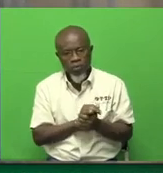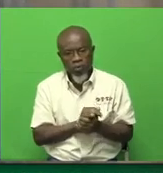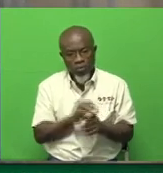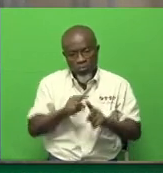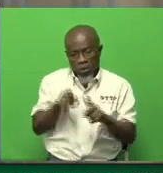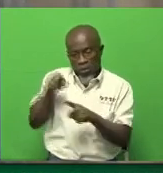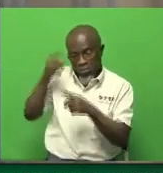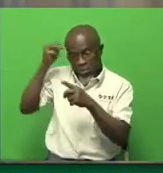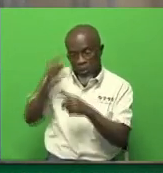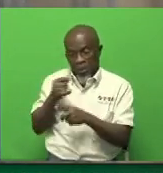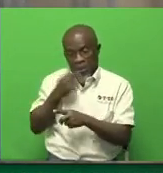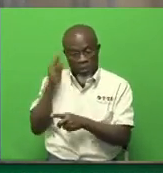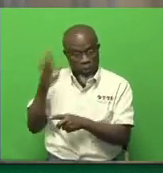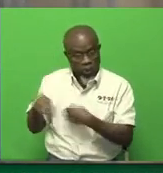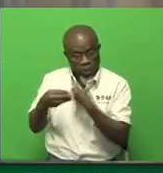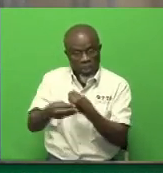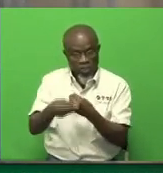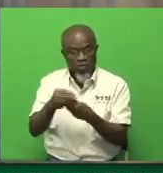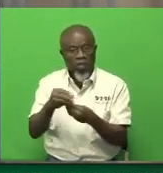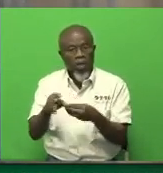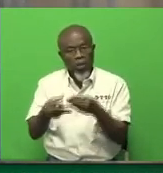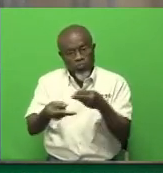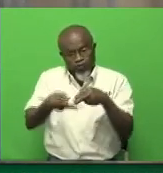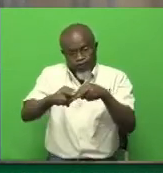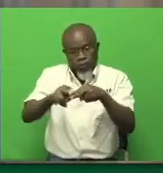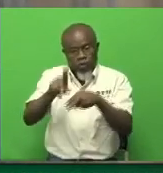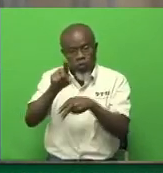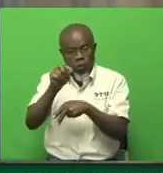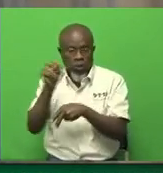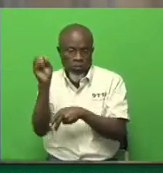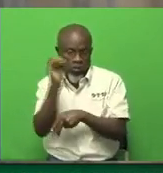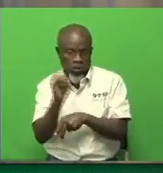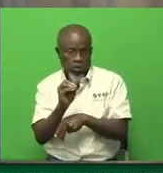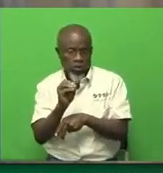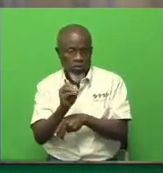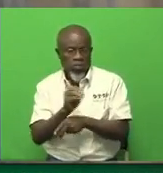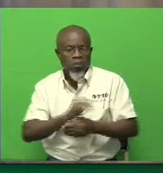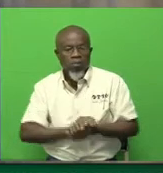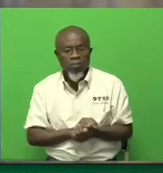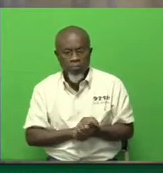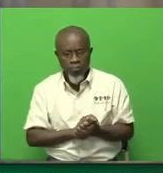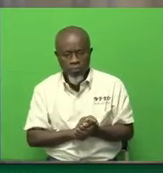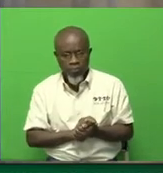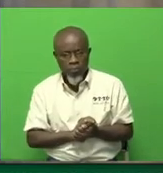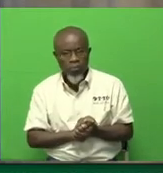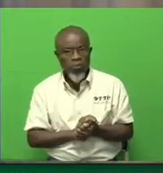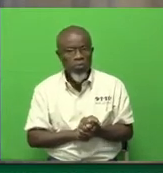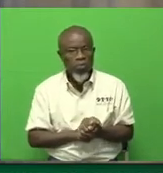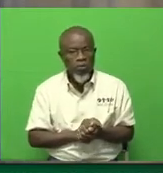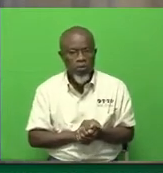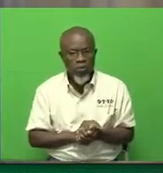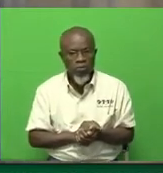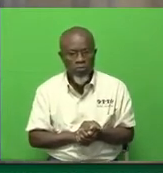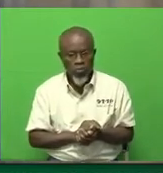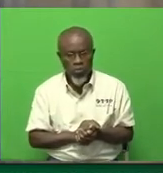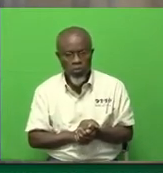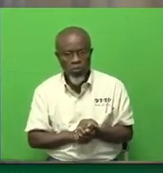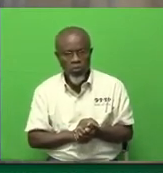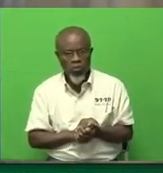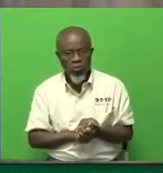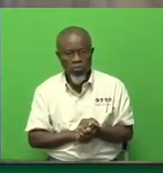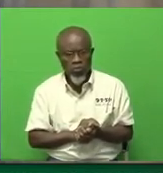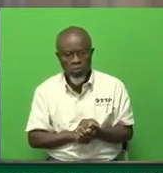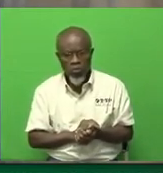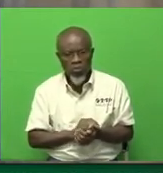percent when prices are in the 70 to 90 range where they expected to be most of the time